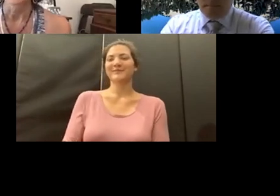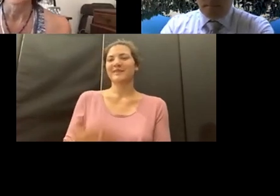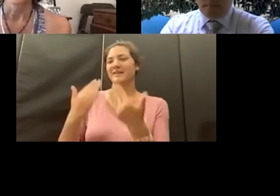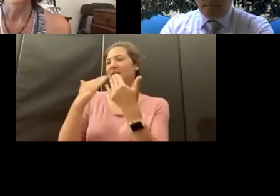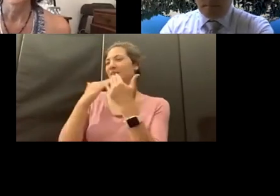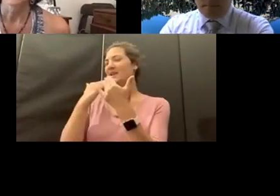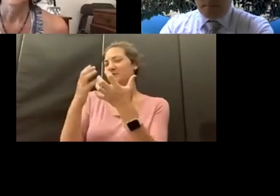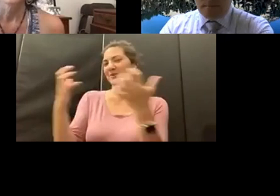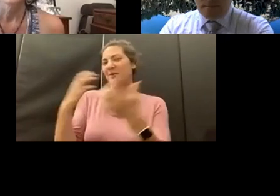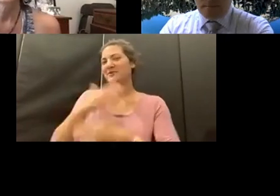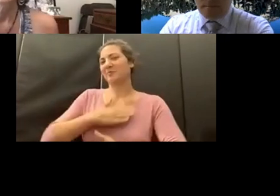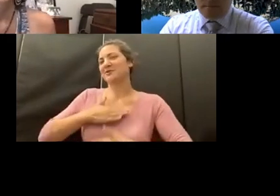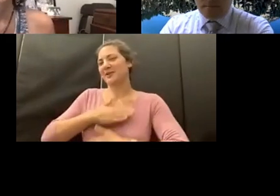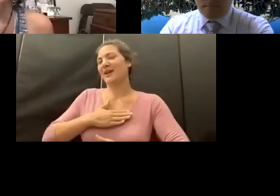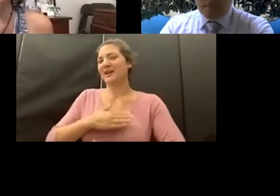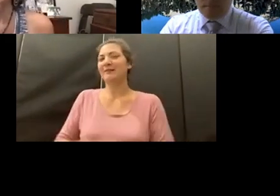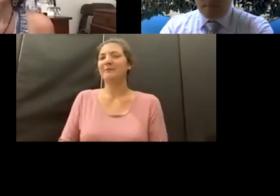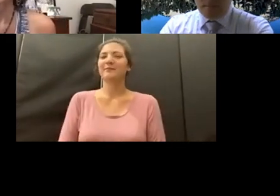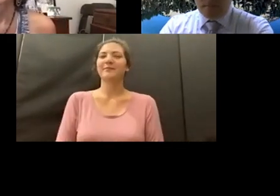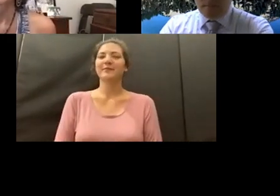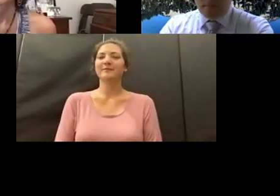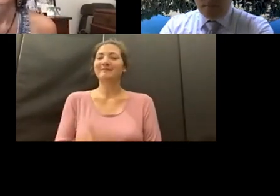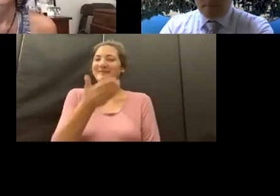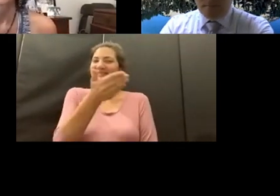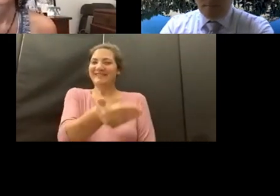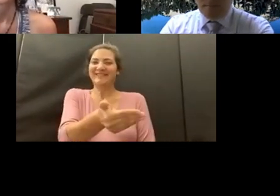Appreciate it. The floor is yours.